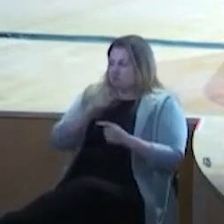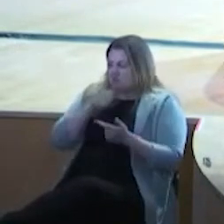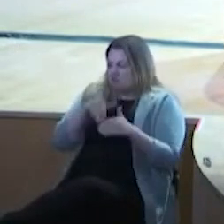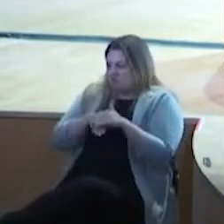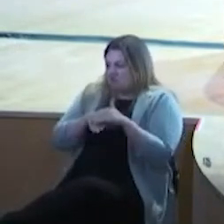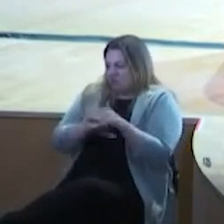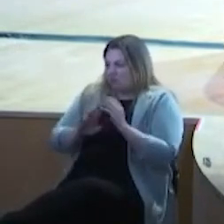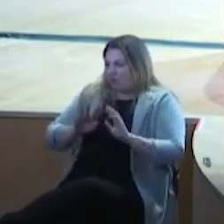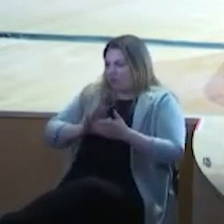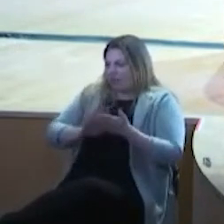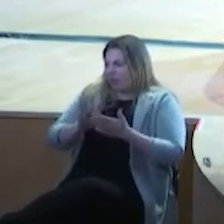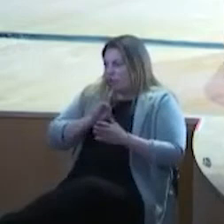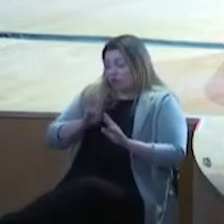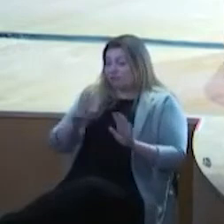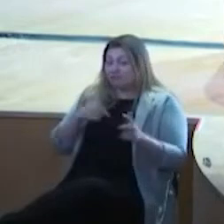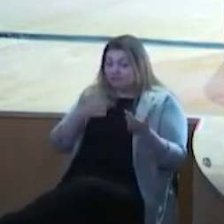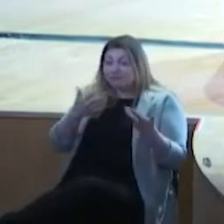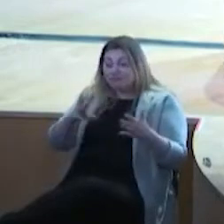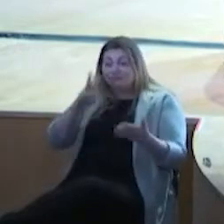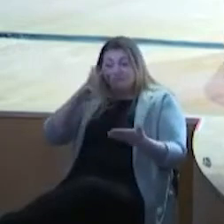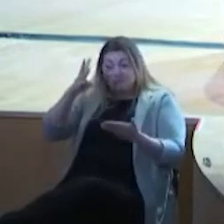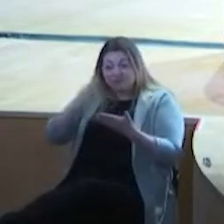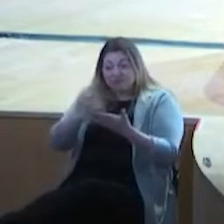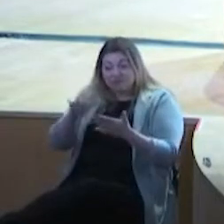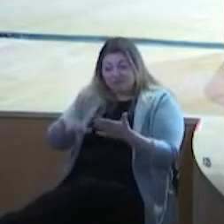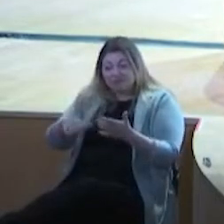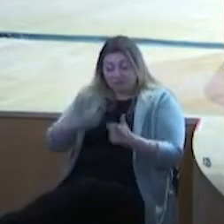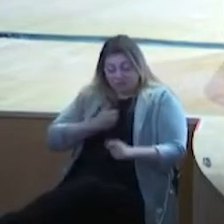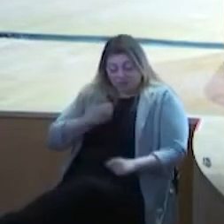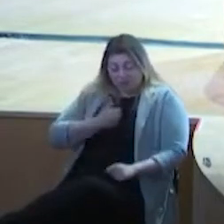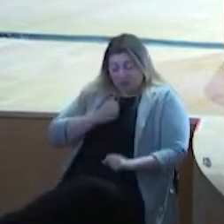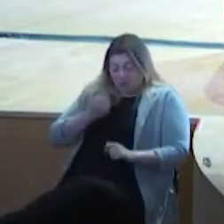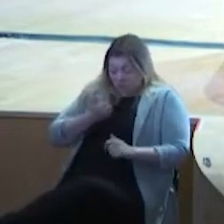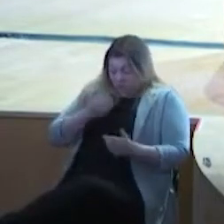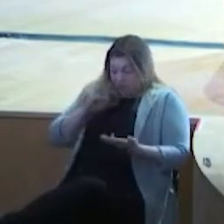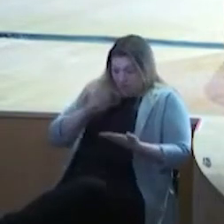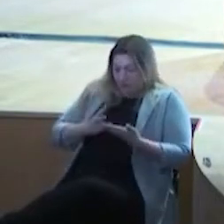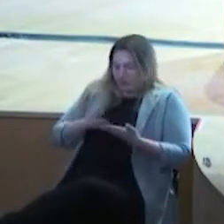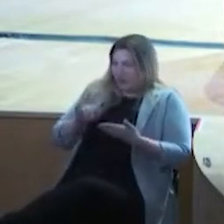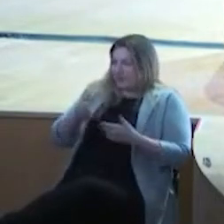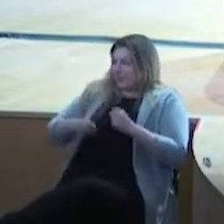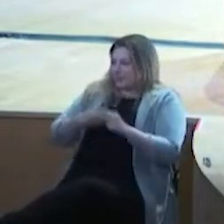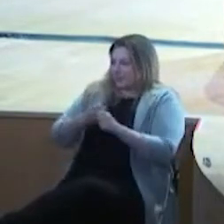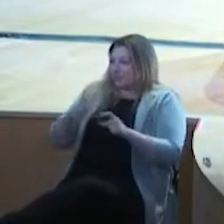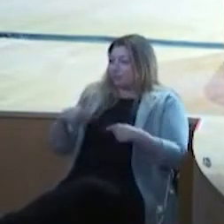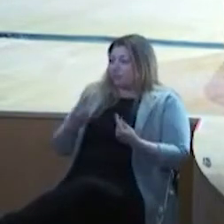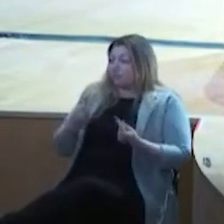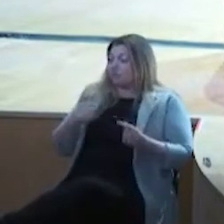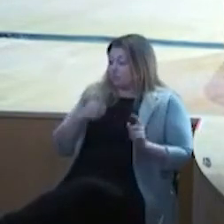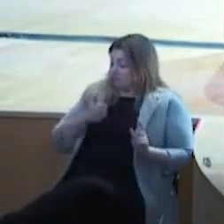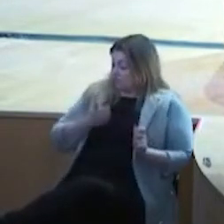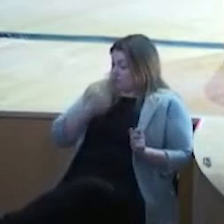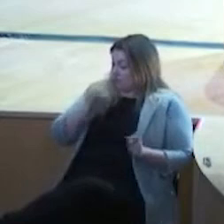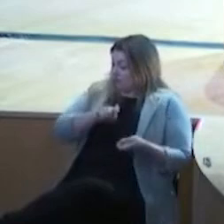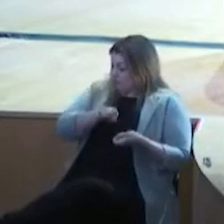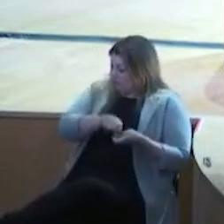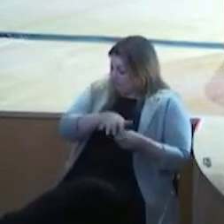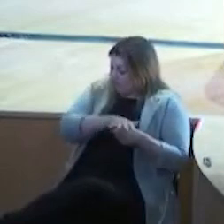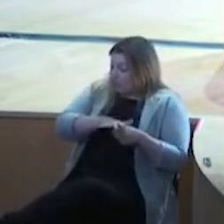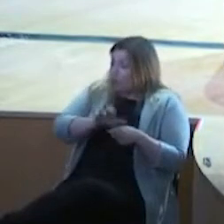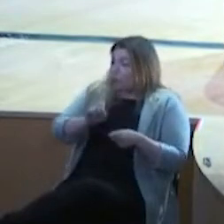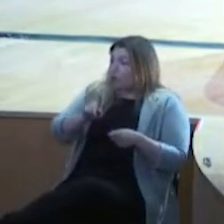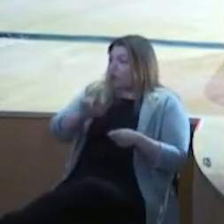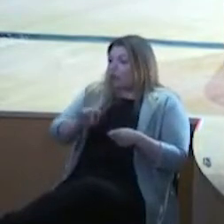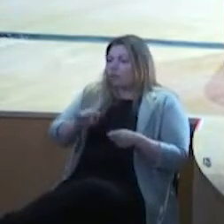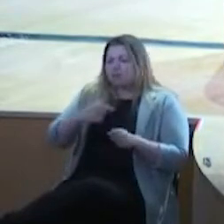this myself within the past 10 years. In living in Tallahena, Oklahoma, I remember the first letter that